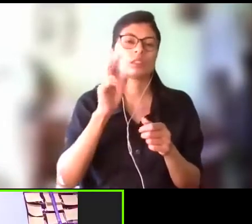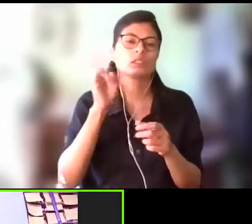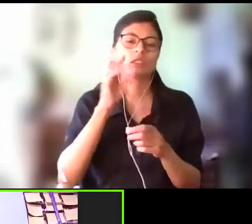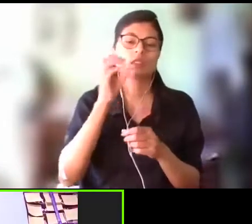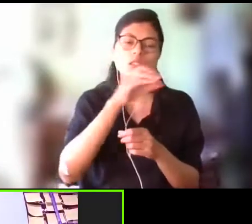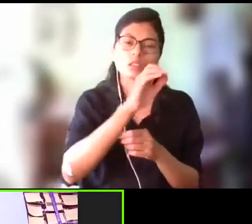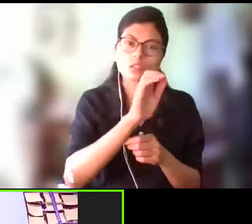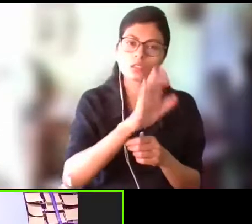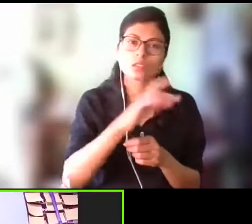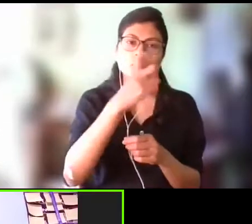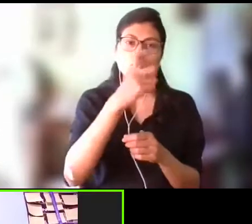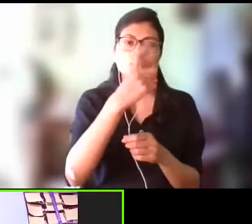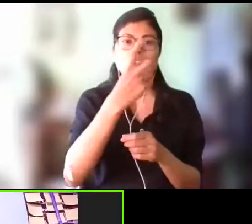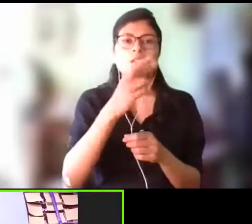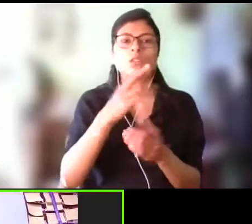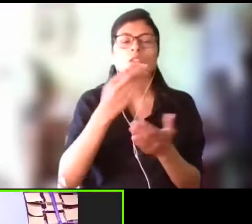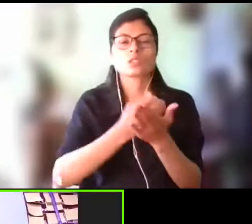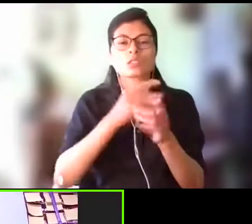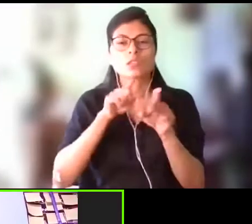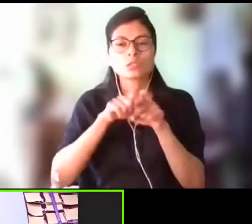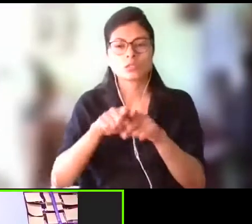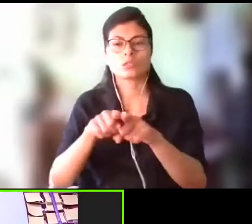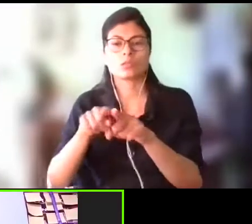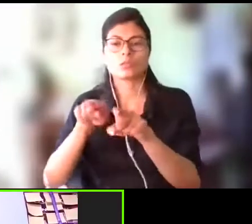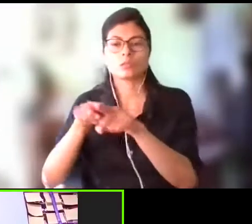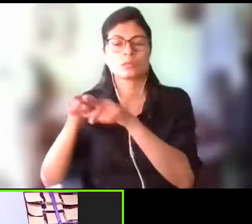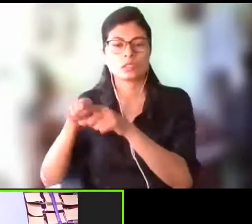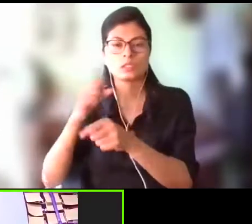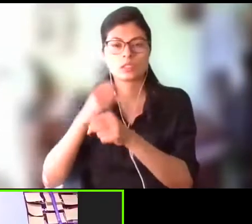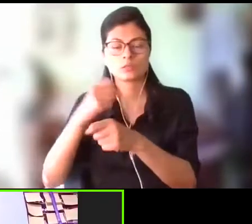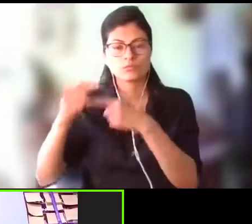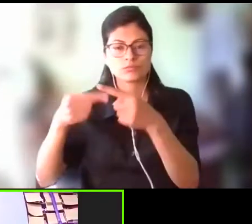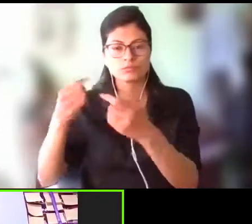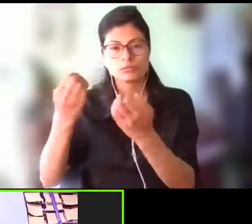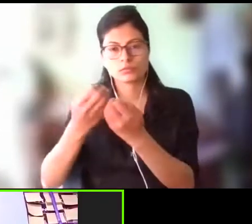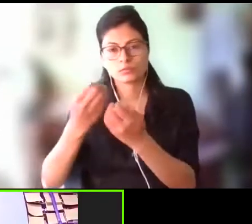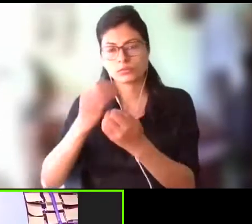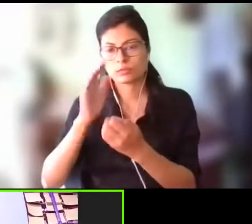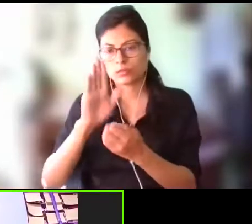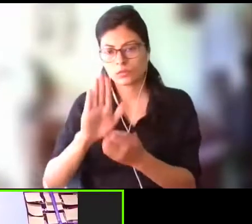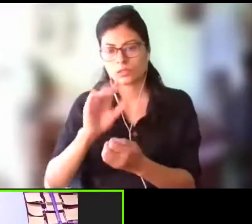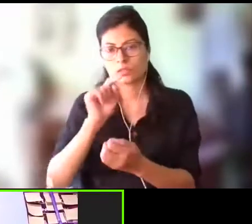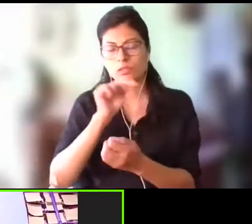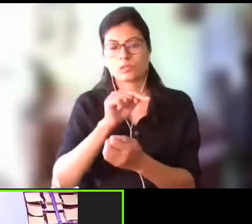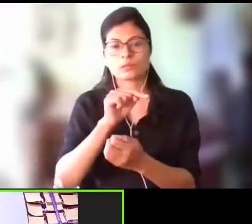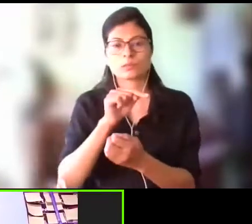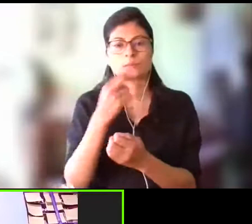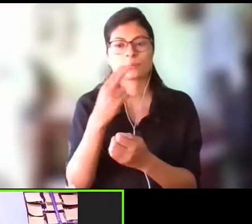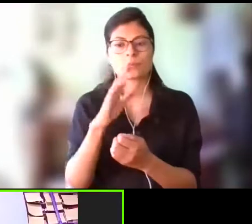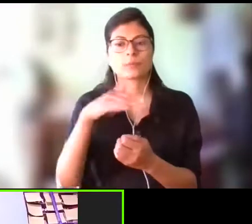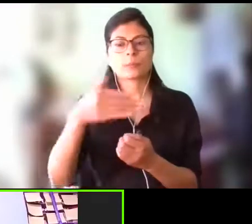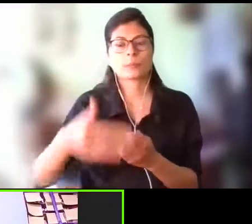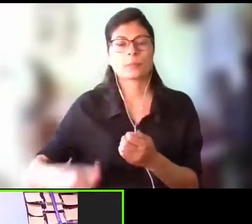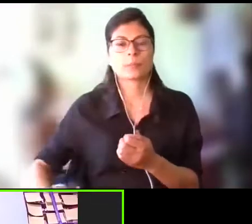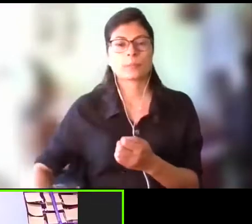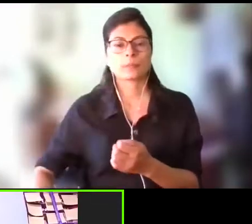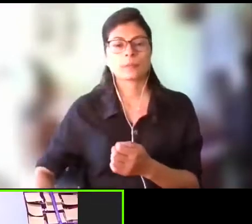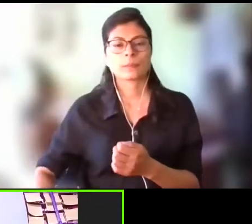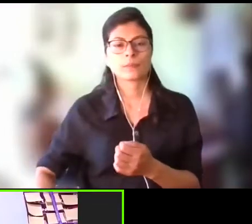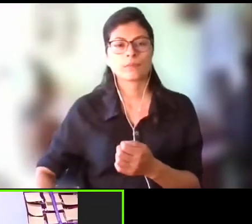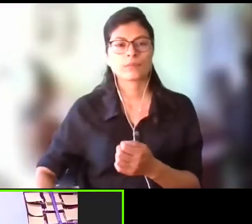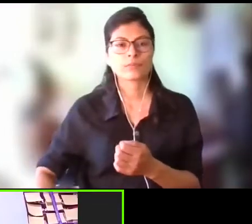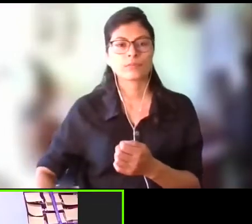to ensure that, to bring together people who can be able to build these women's capacity. We are putting up a 3-month